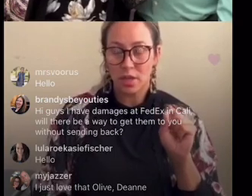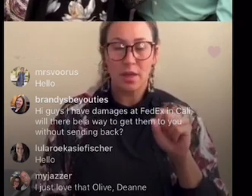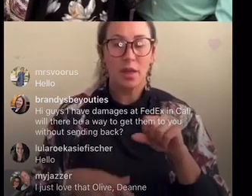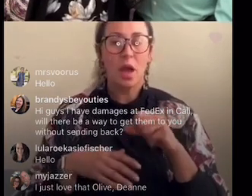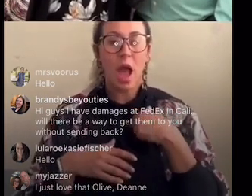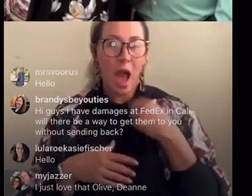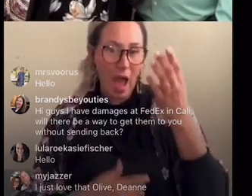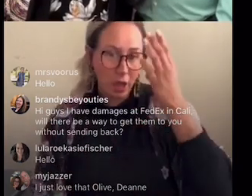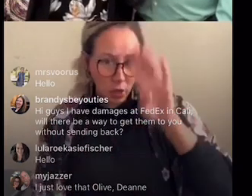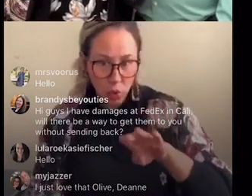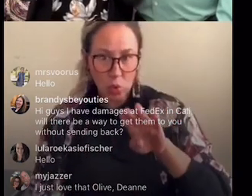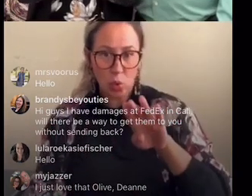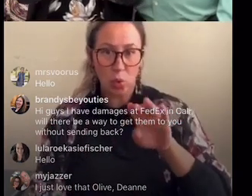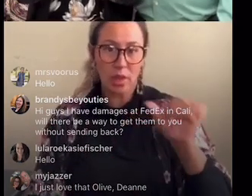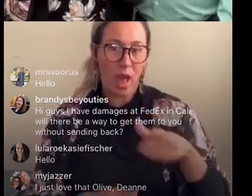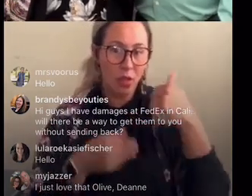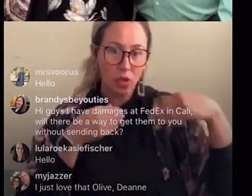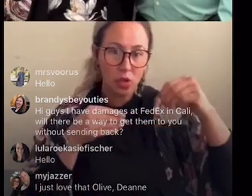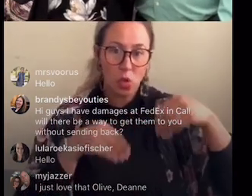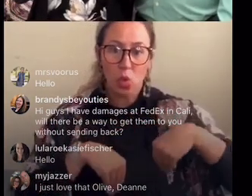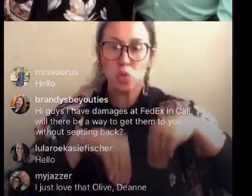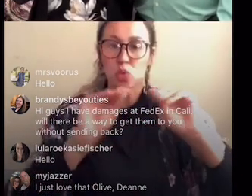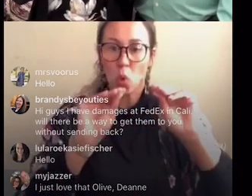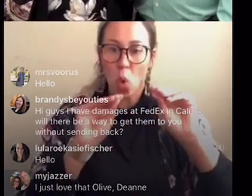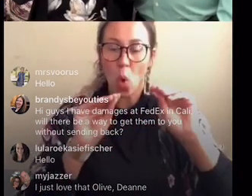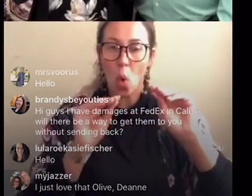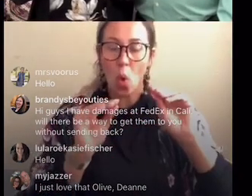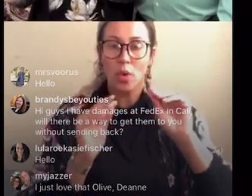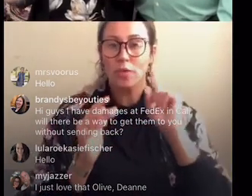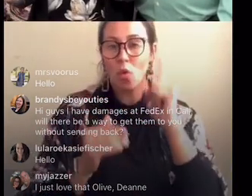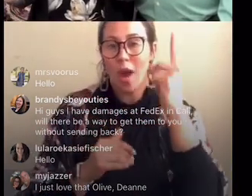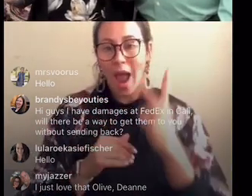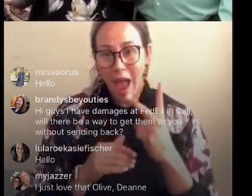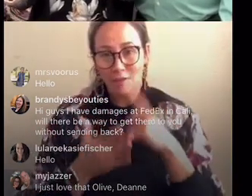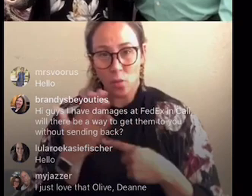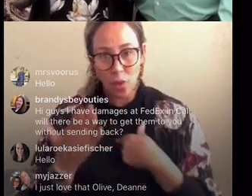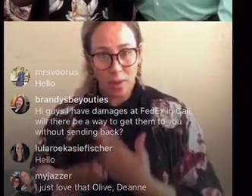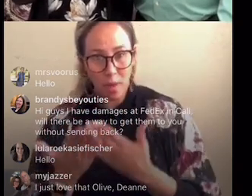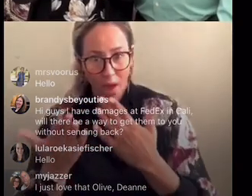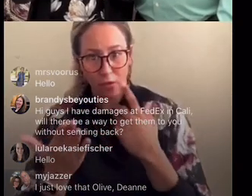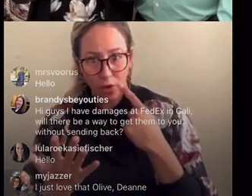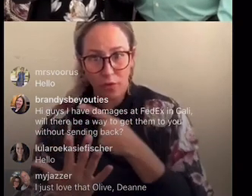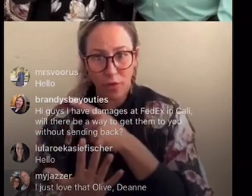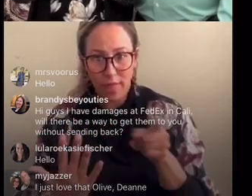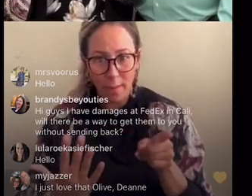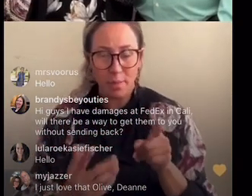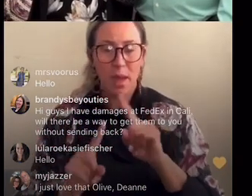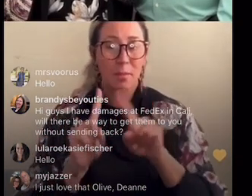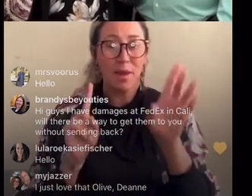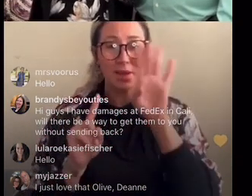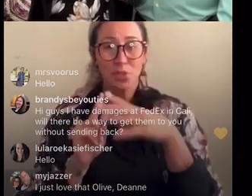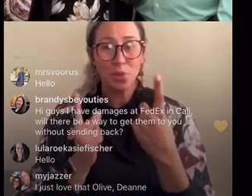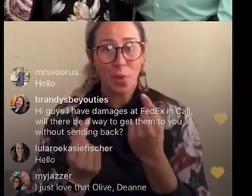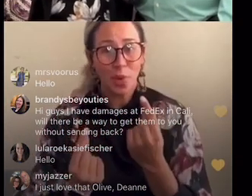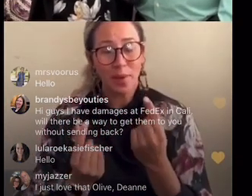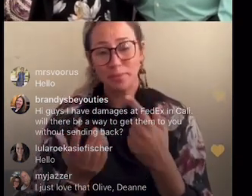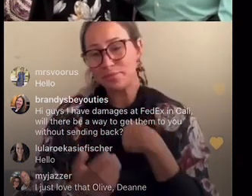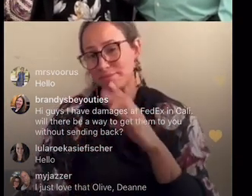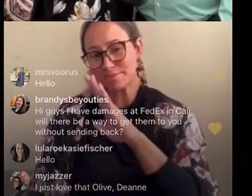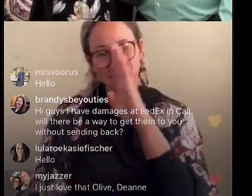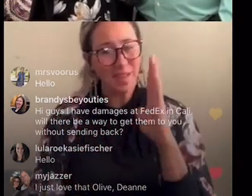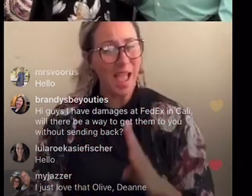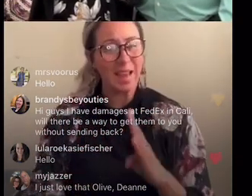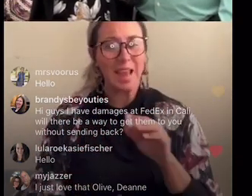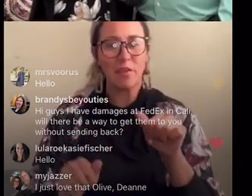knew that other store sold them for half of what I was offering for them. But you know what? I never wavered.